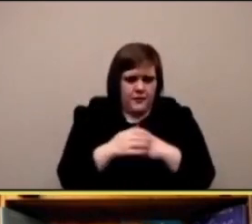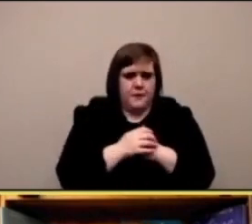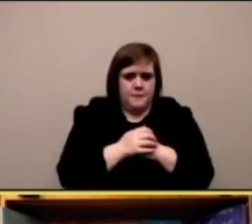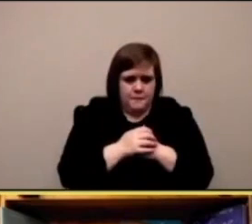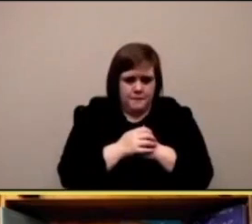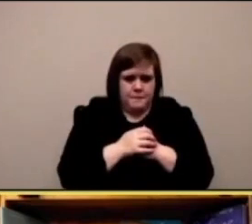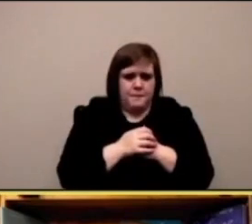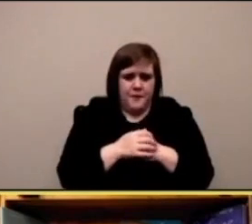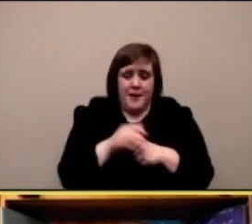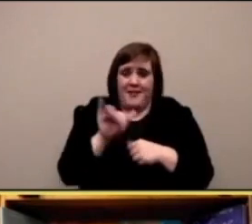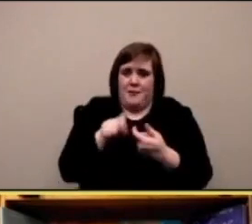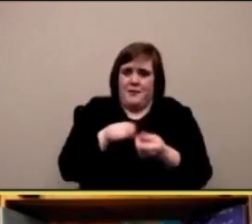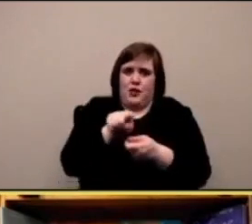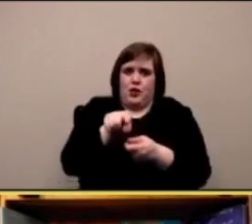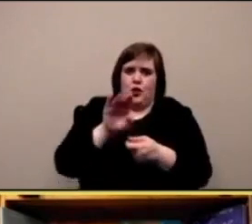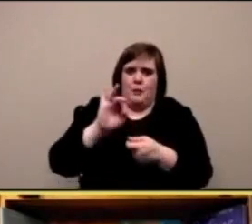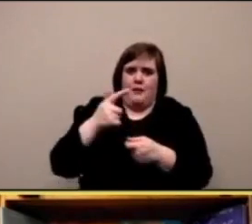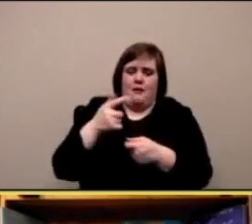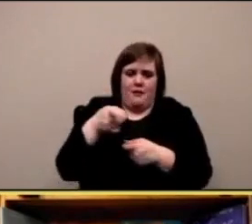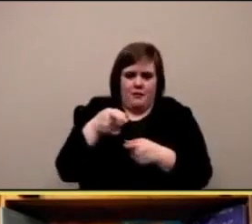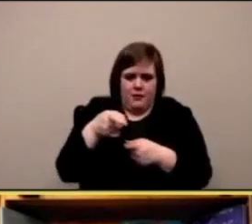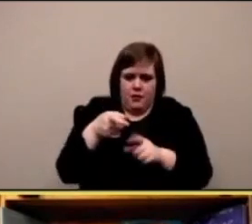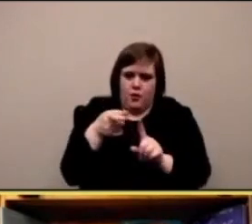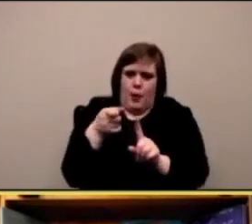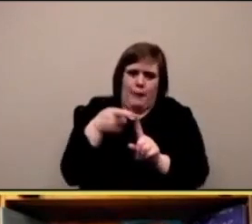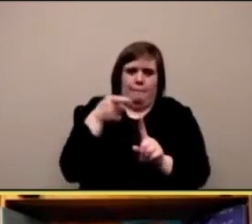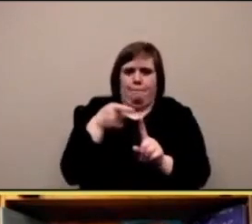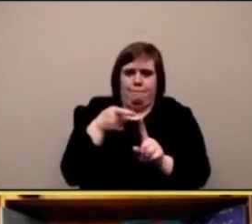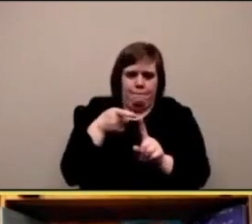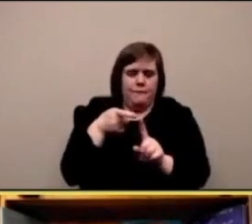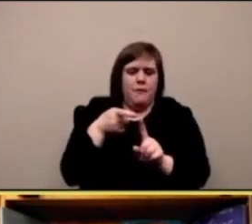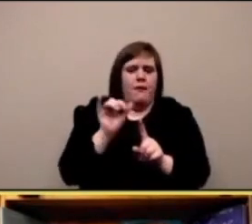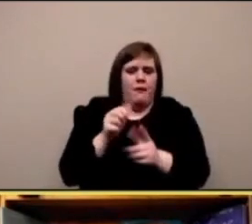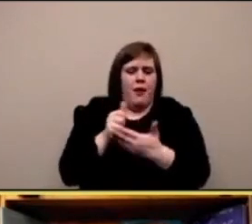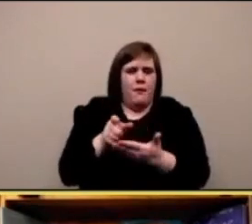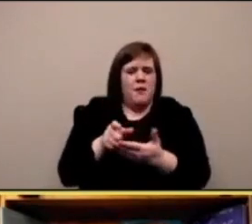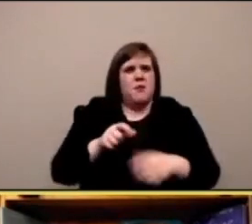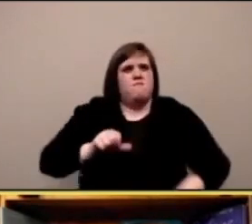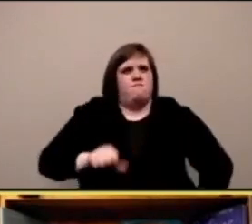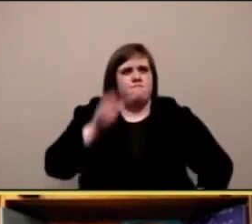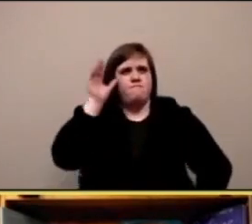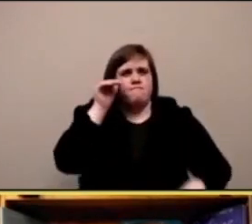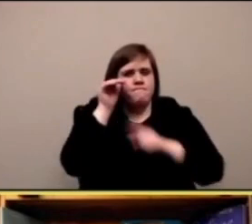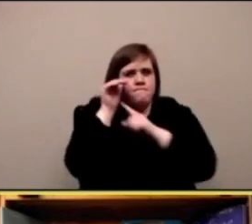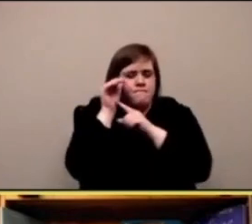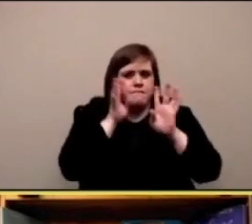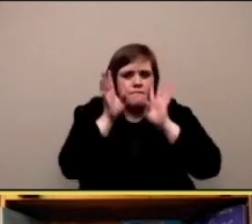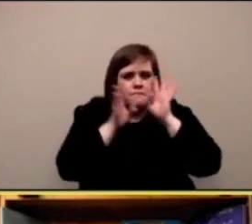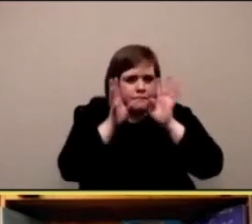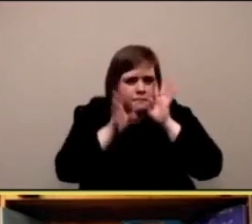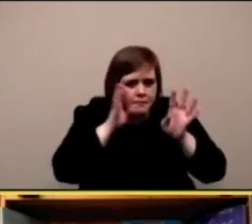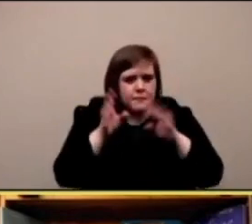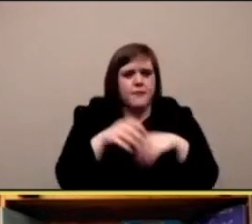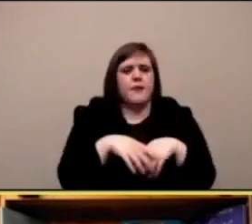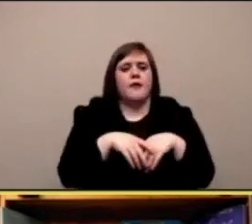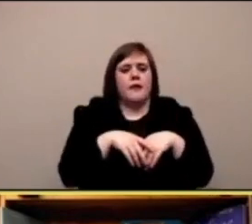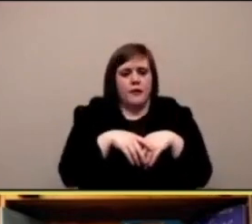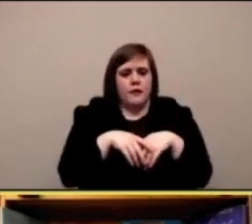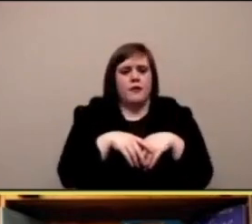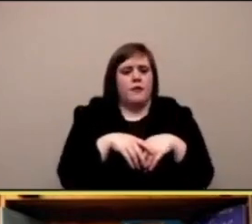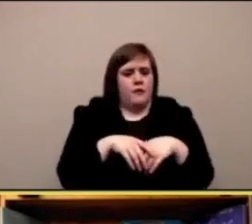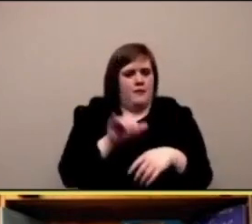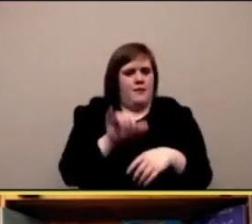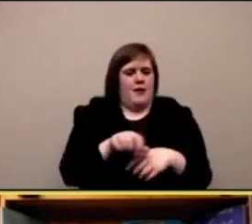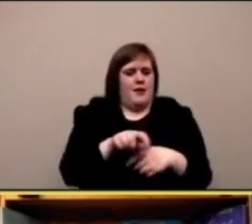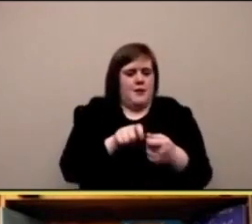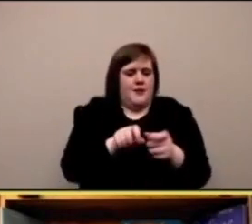that particular bug ignites their creativity, ignites their willing spirit of being in